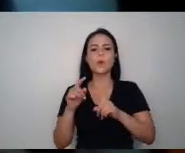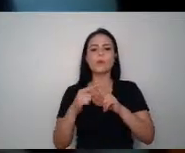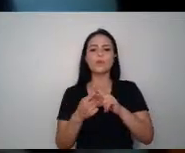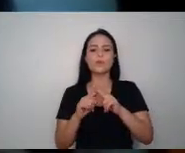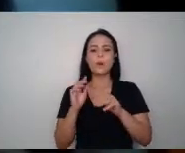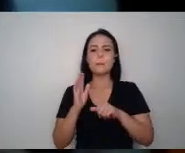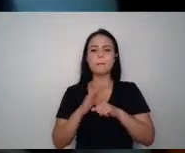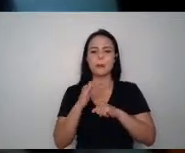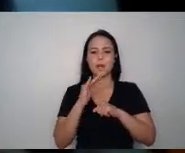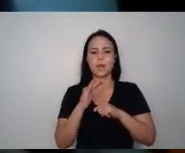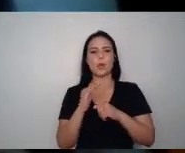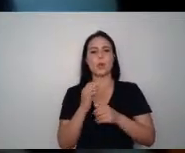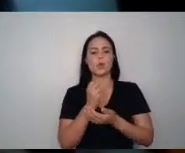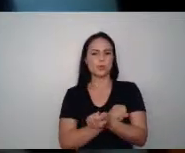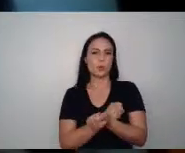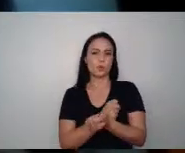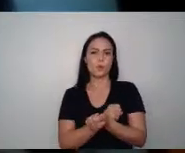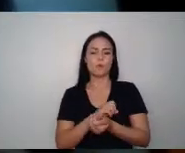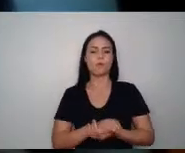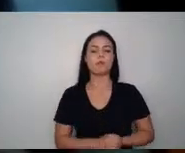risk